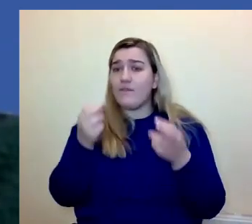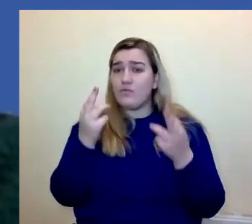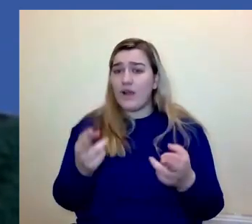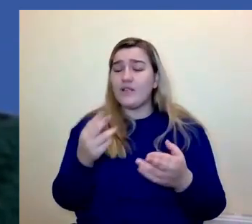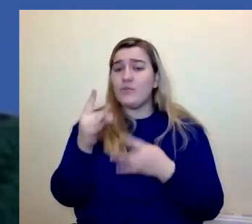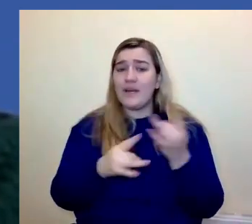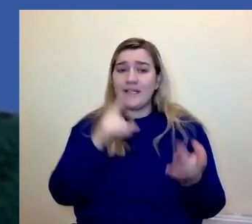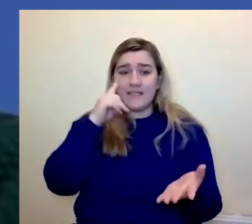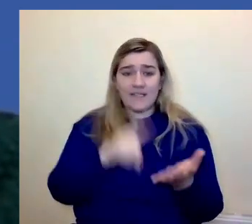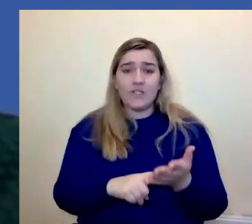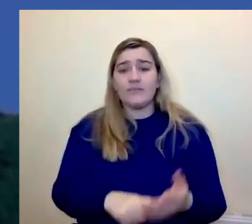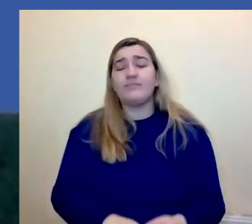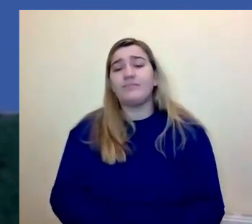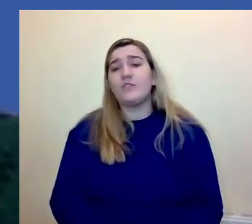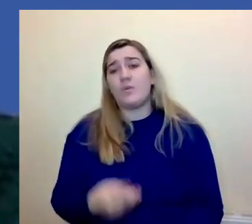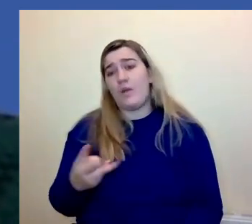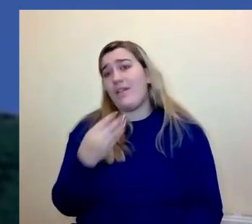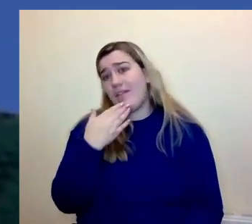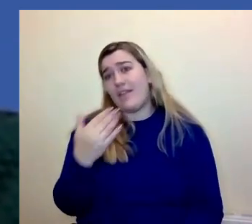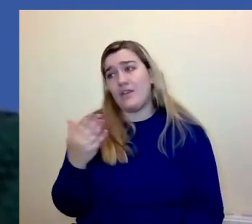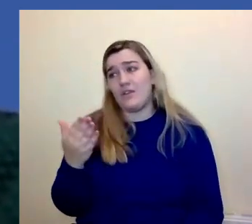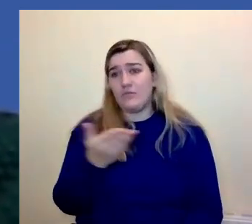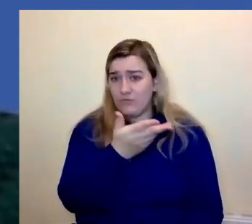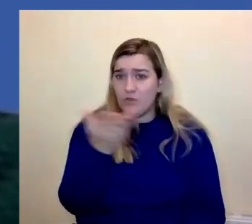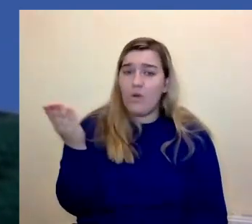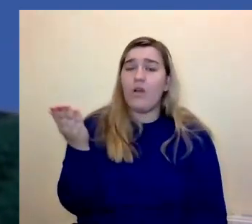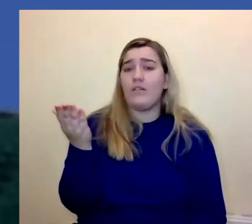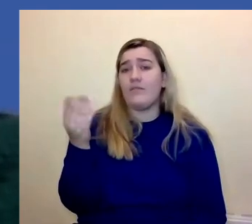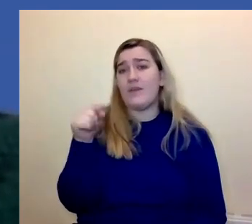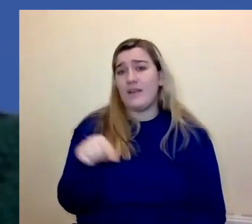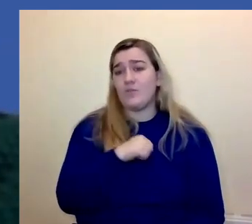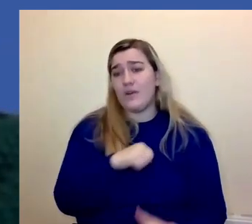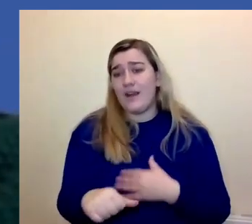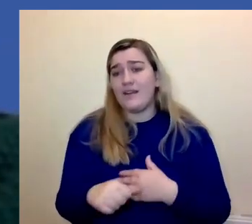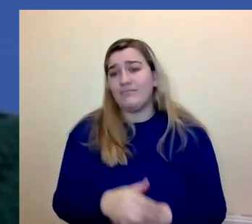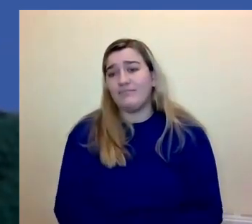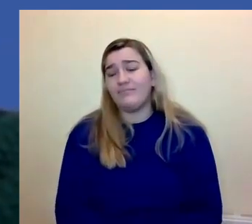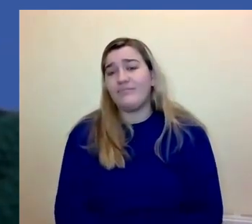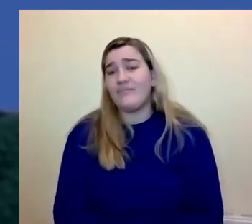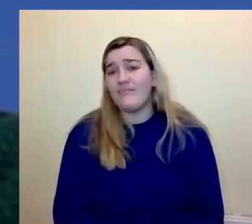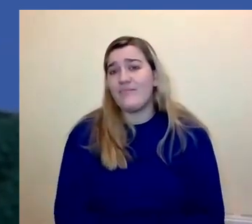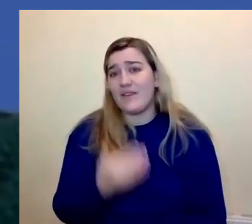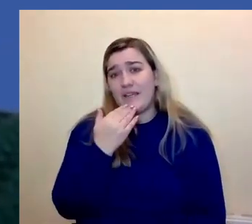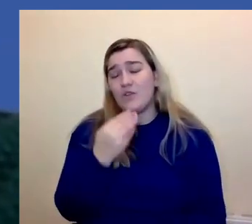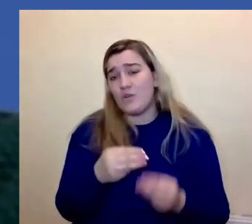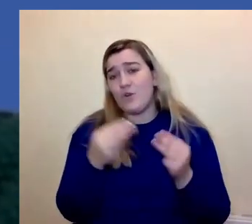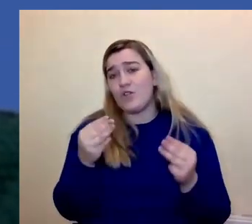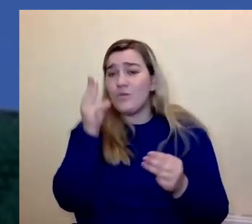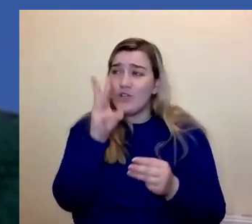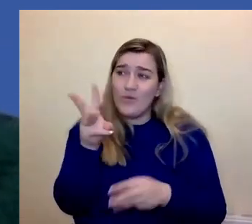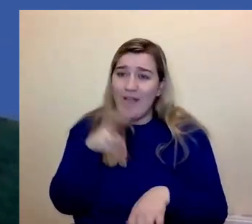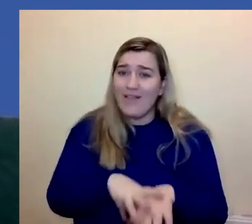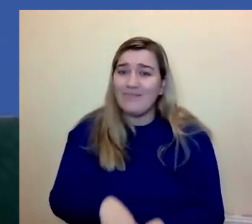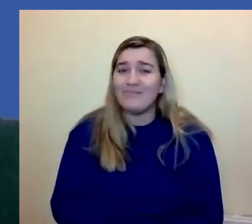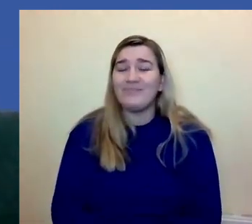make those decisions. So I want to thank you. Thank you very much, and wish you most well.